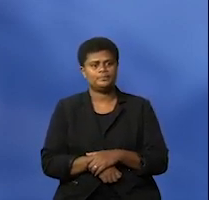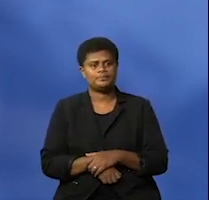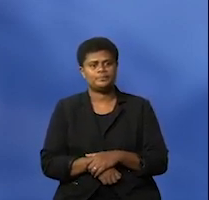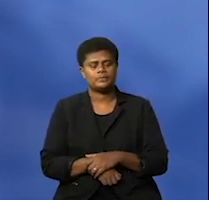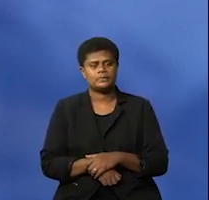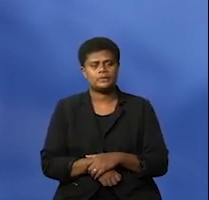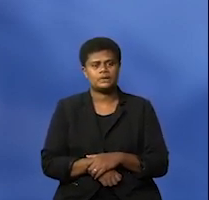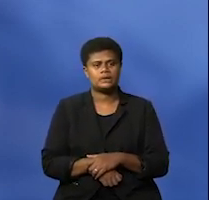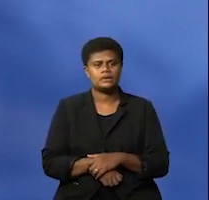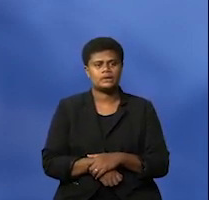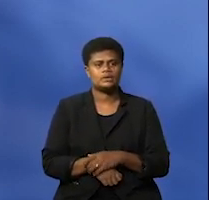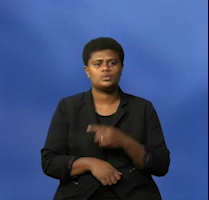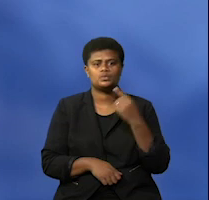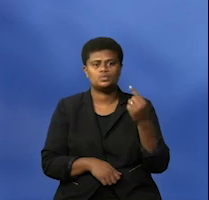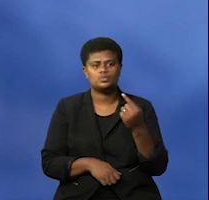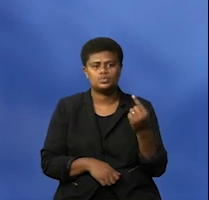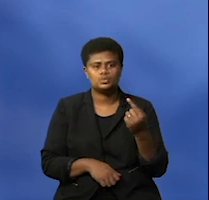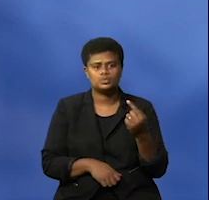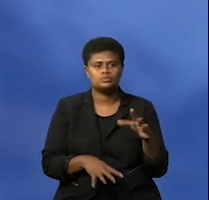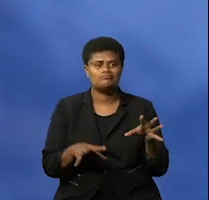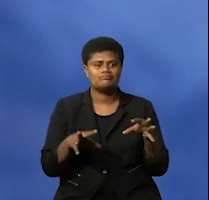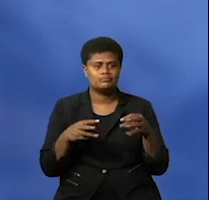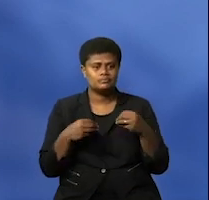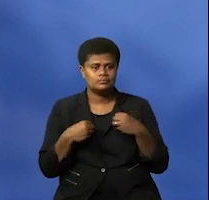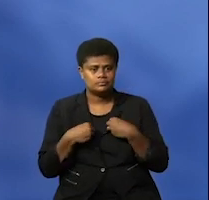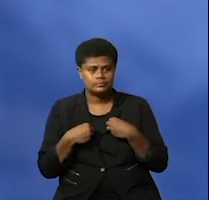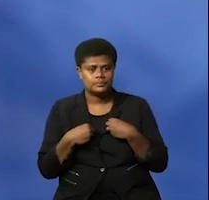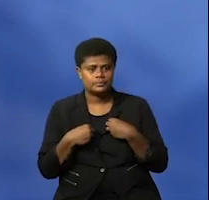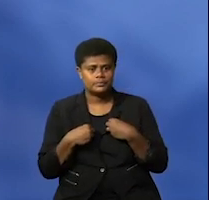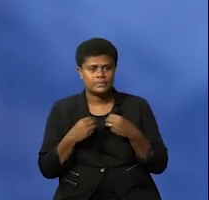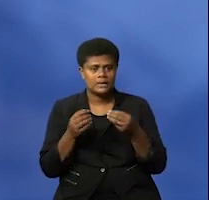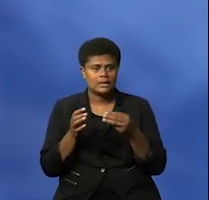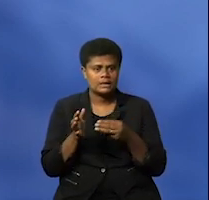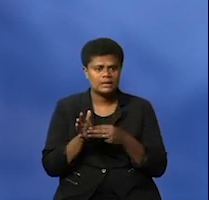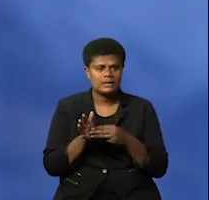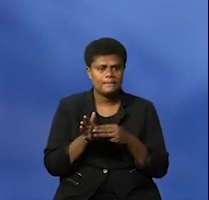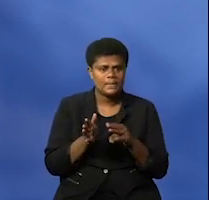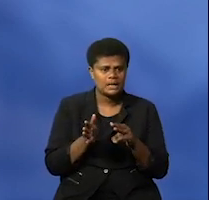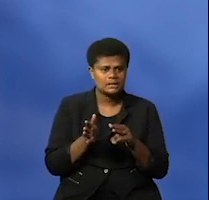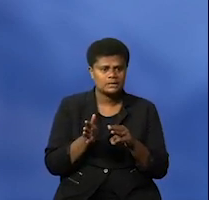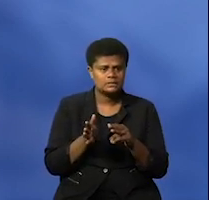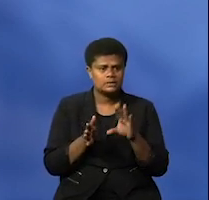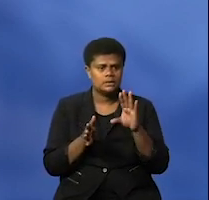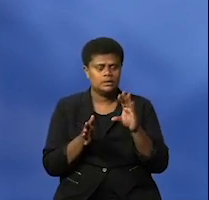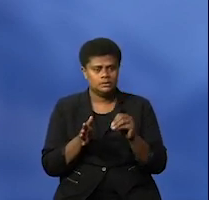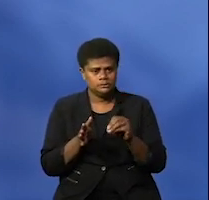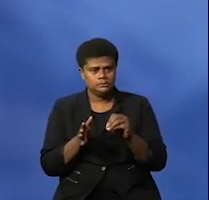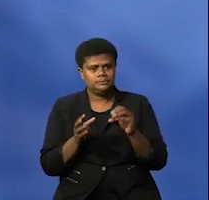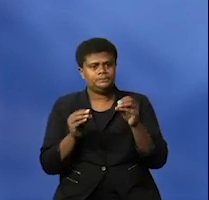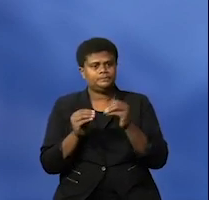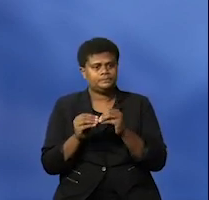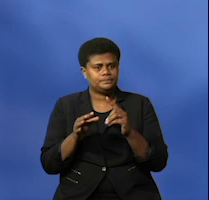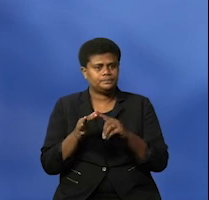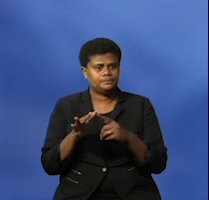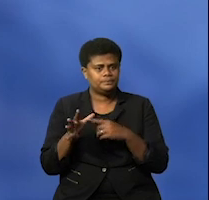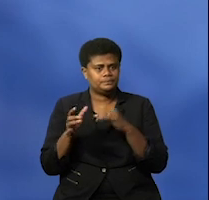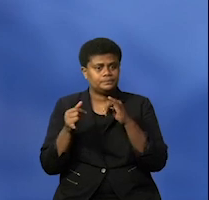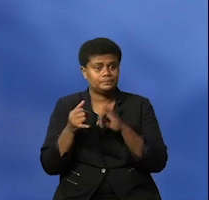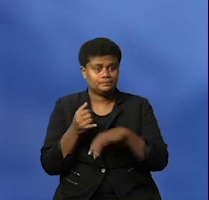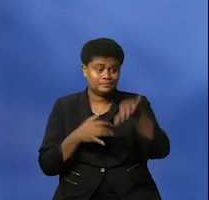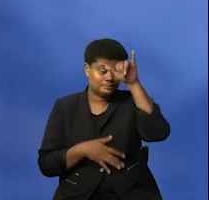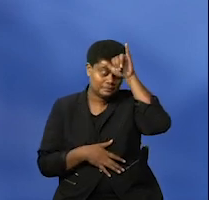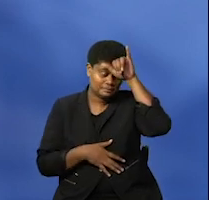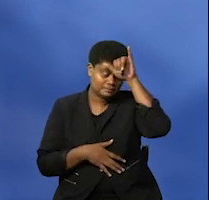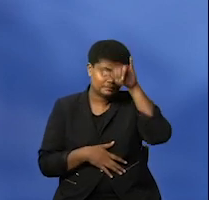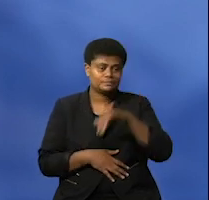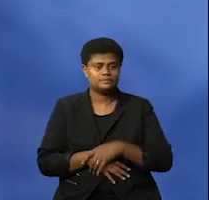the mark of the beast and those who worshipped his image. These two were cast alive into the lake of the fire,